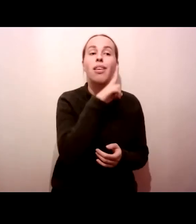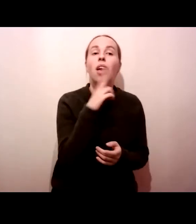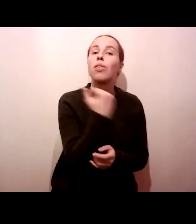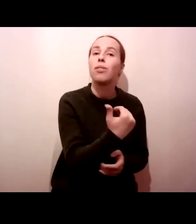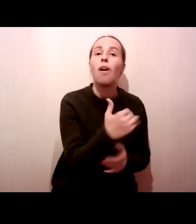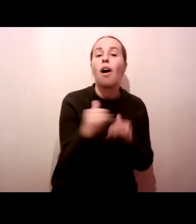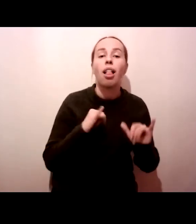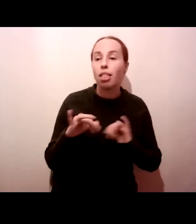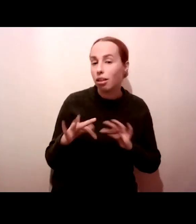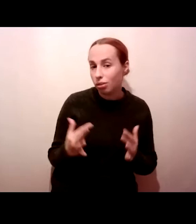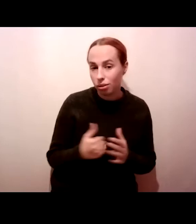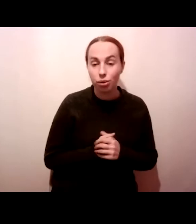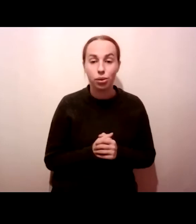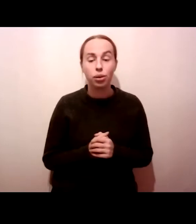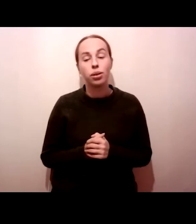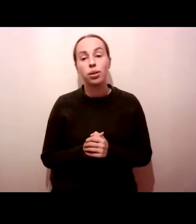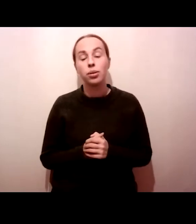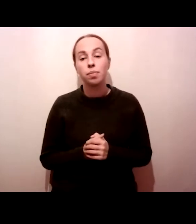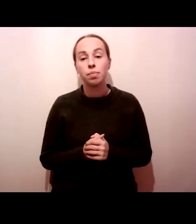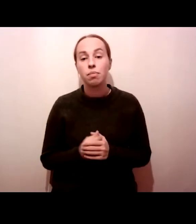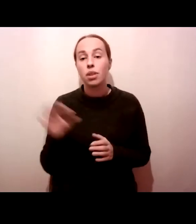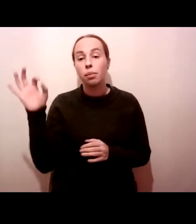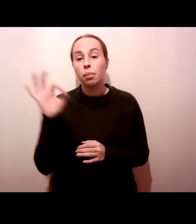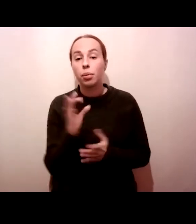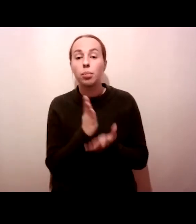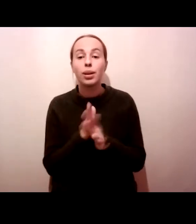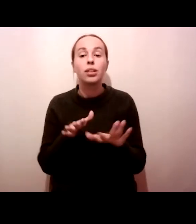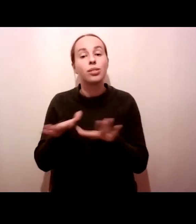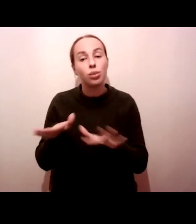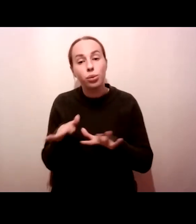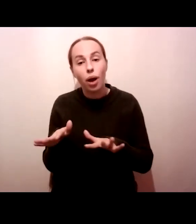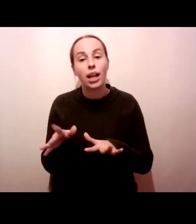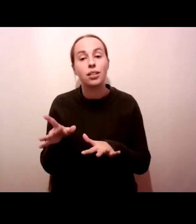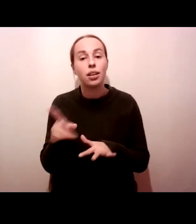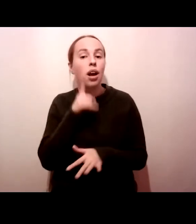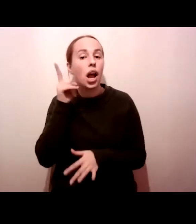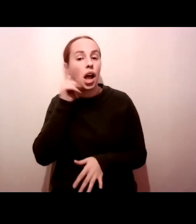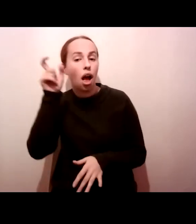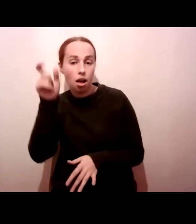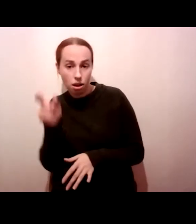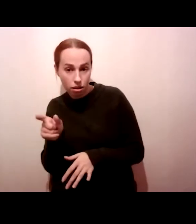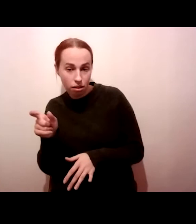the requests are related to the reaction of their parents.